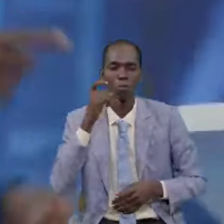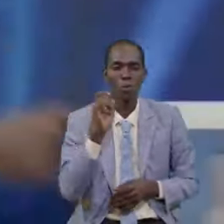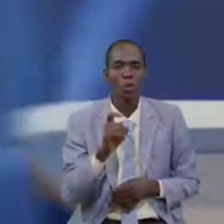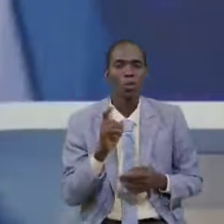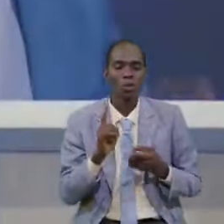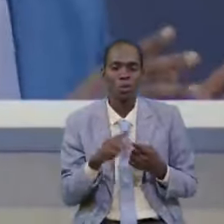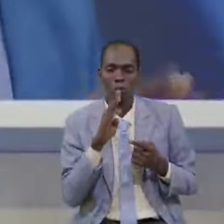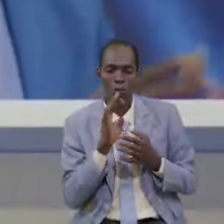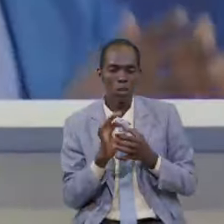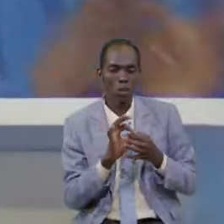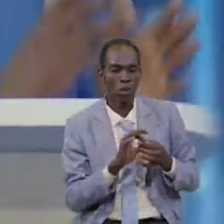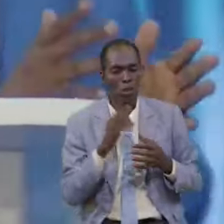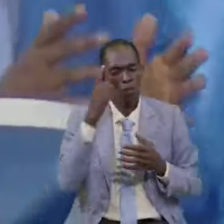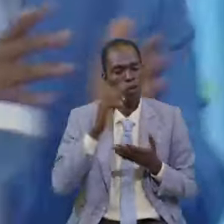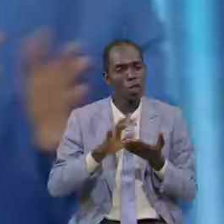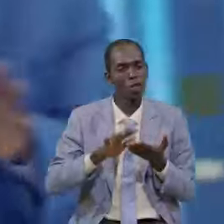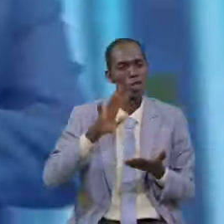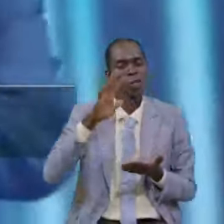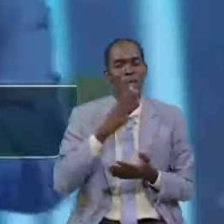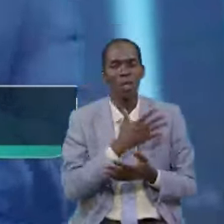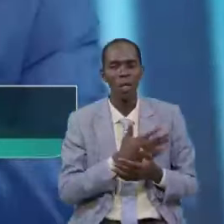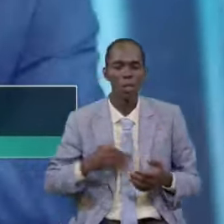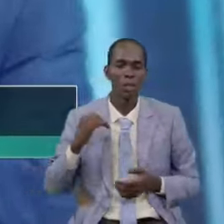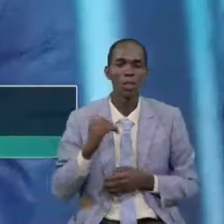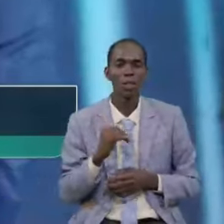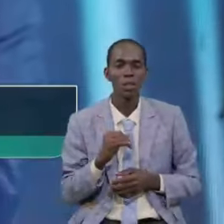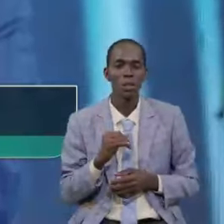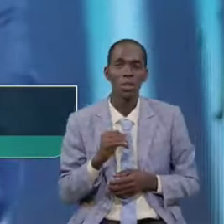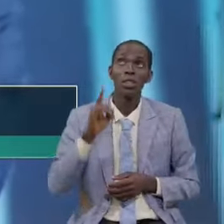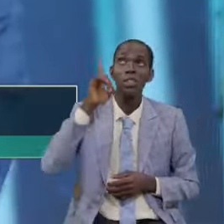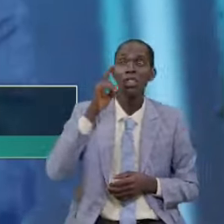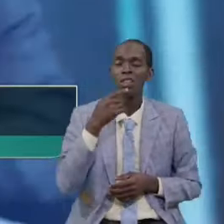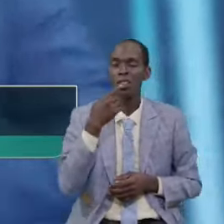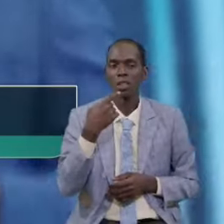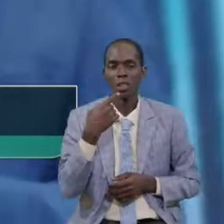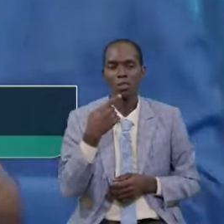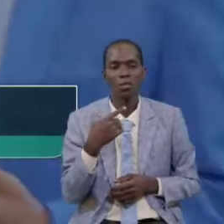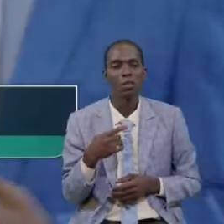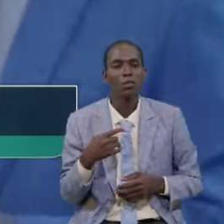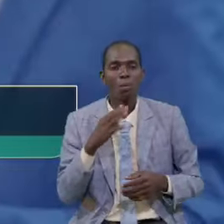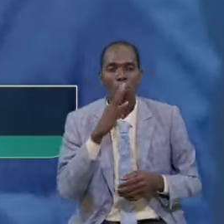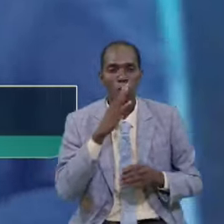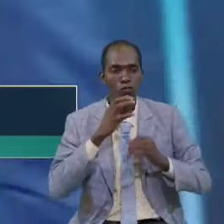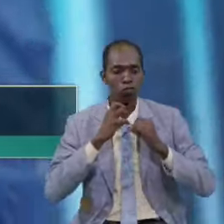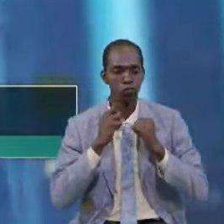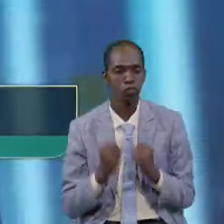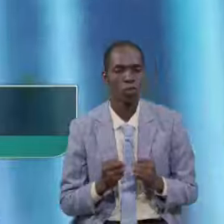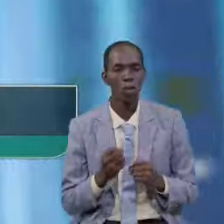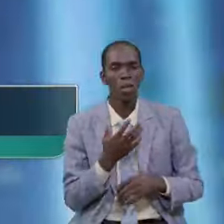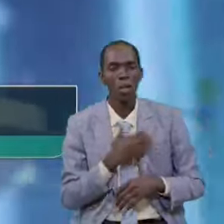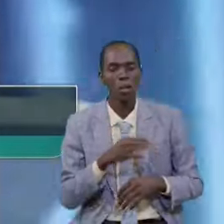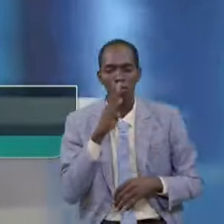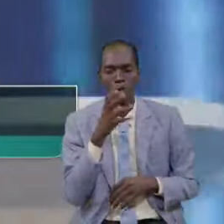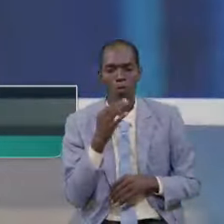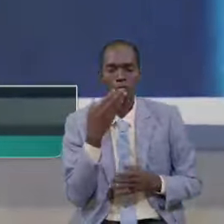he said, be strong and of a good courage. You know, if we're going to be, and I know we're